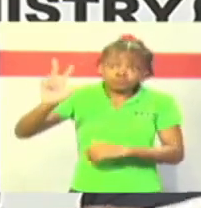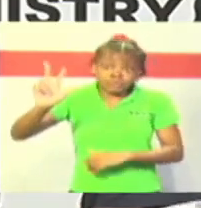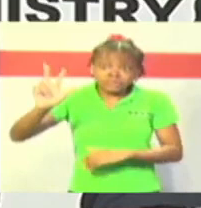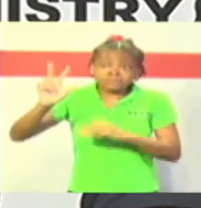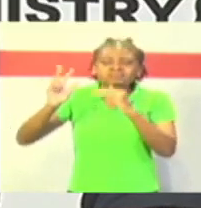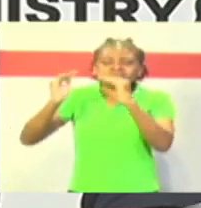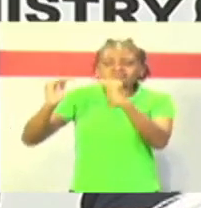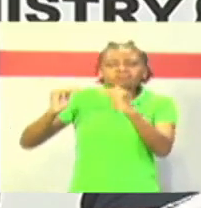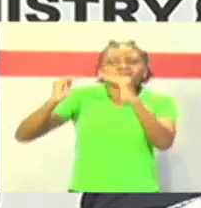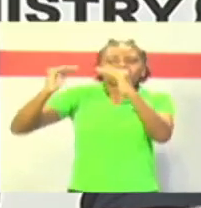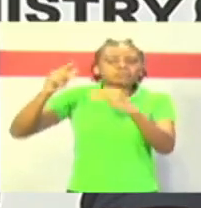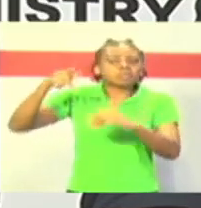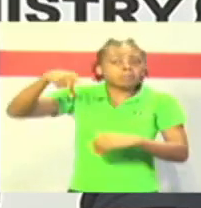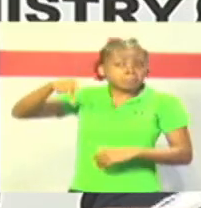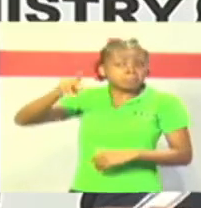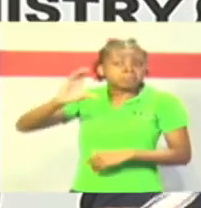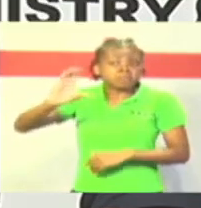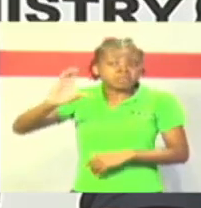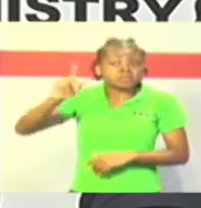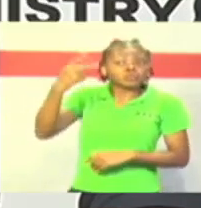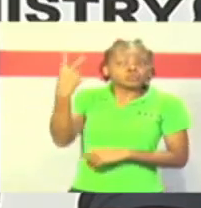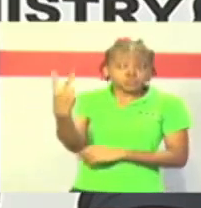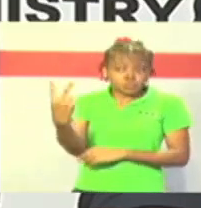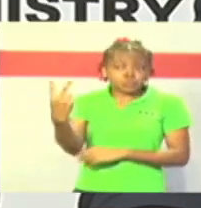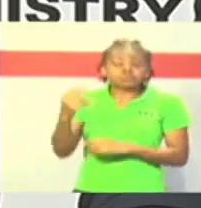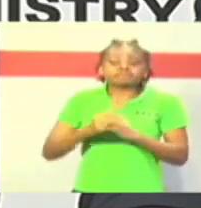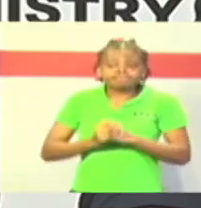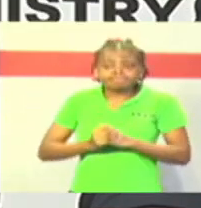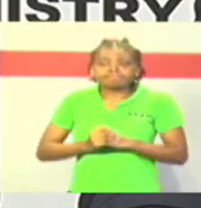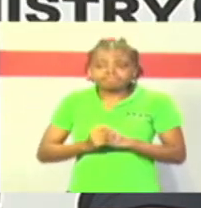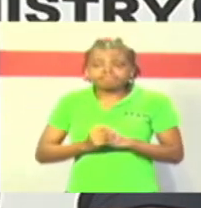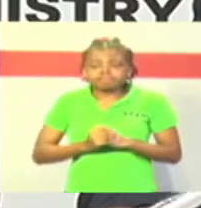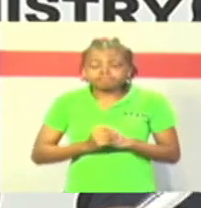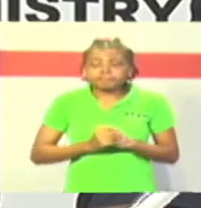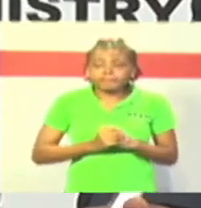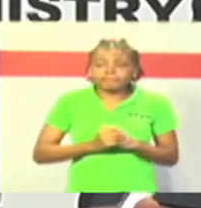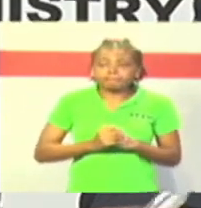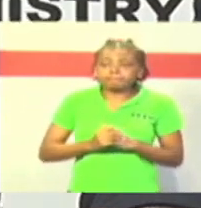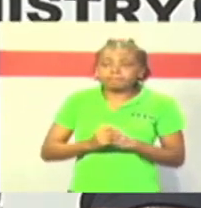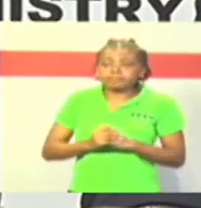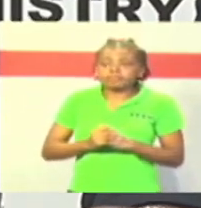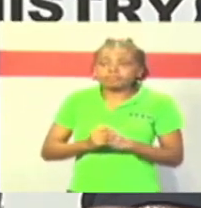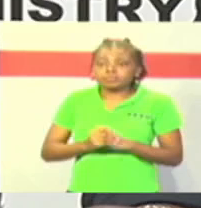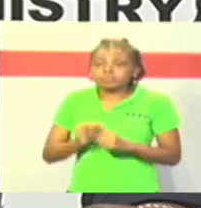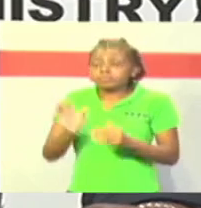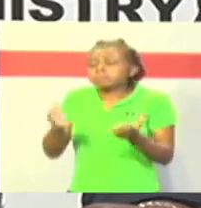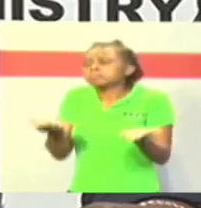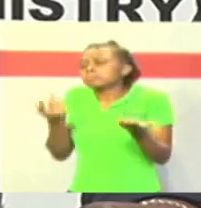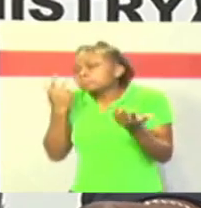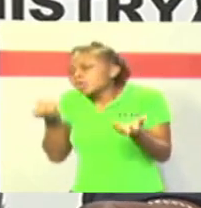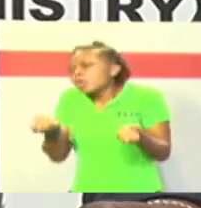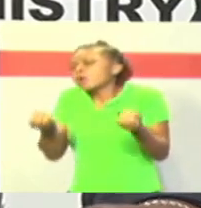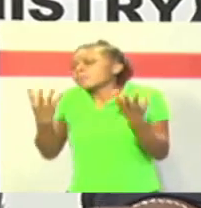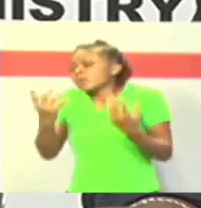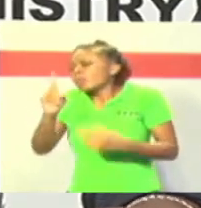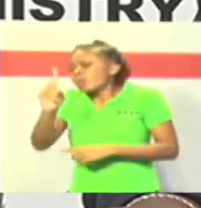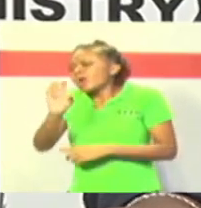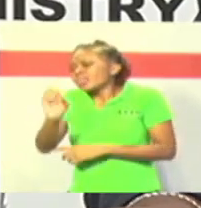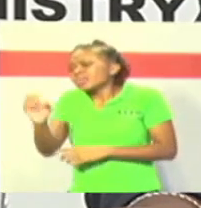higher level of the primary care practitioner. We've trained at least 100 of them thus